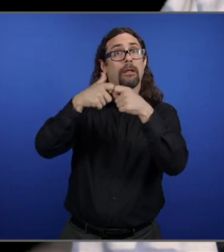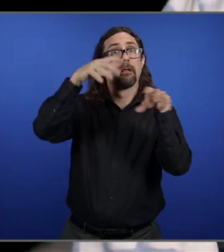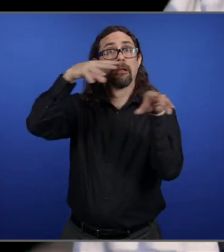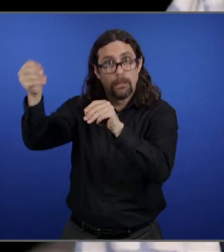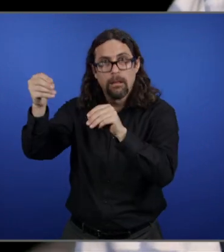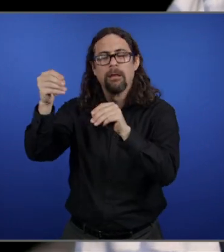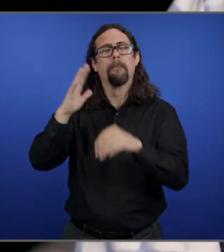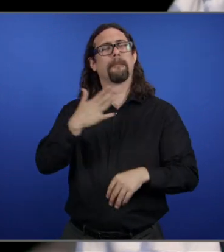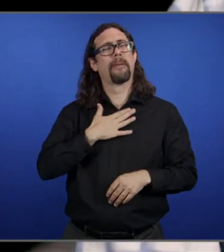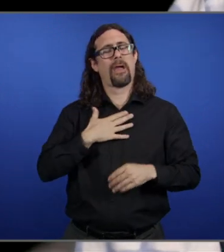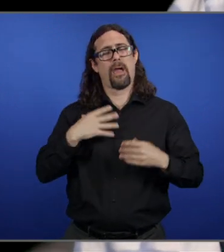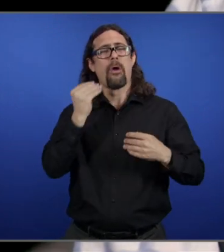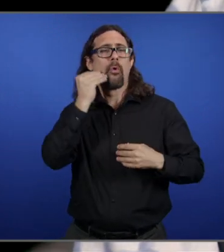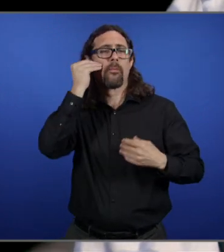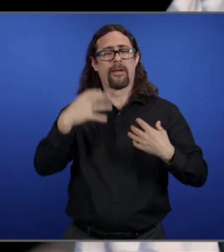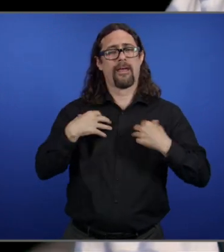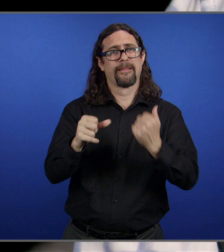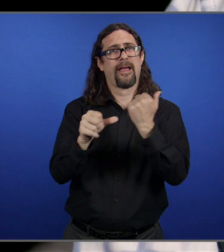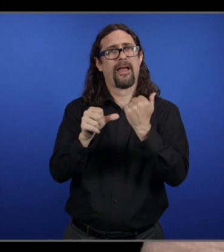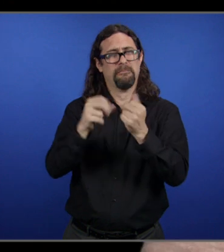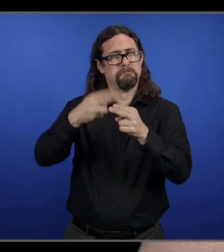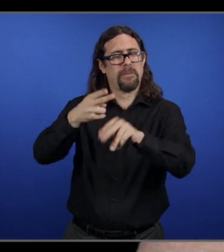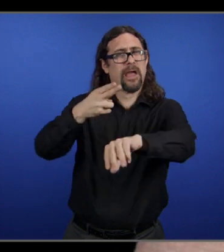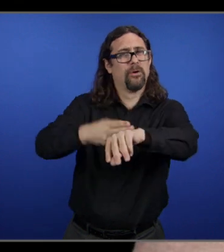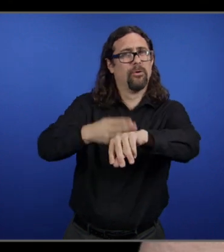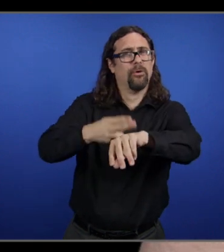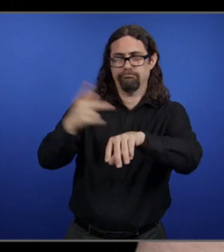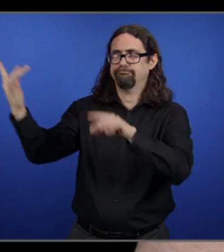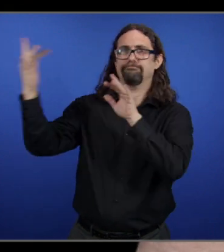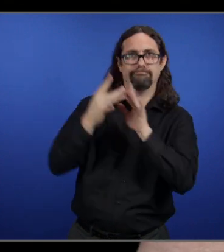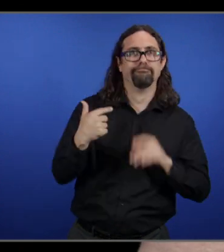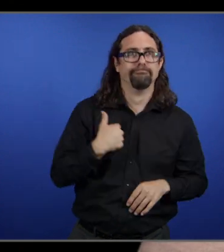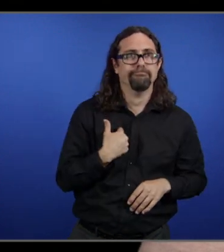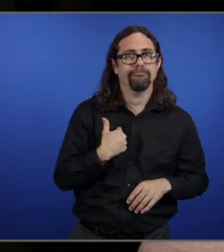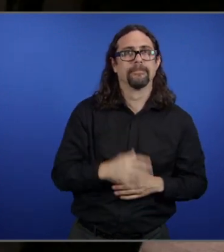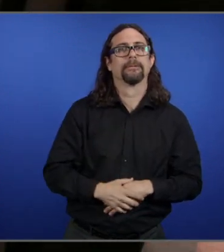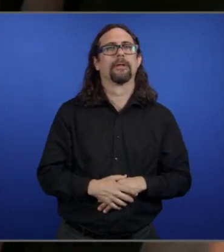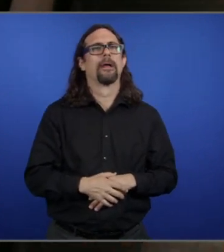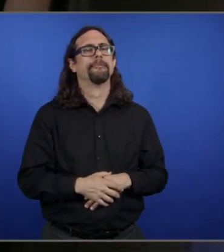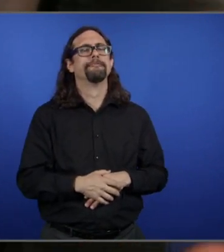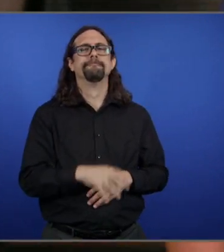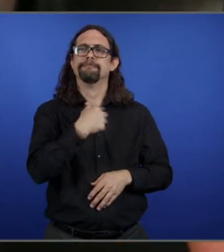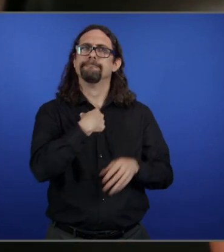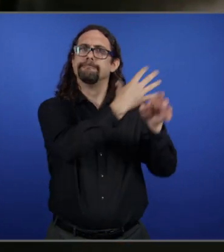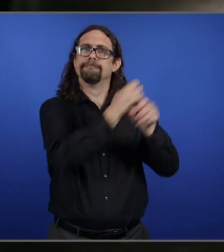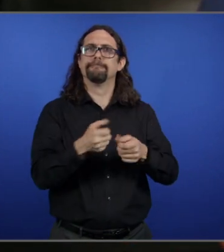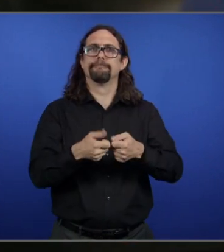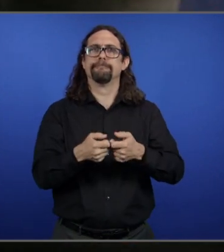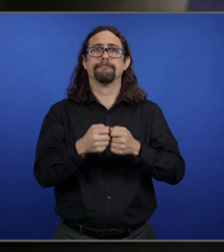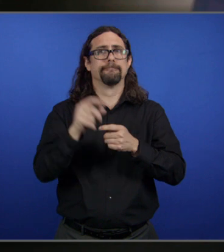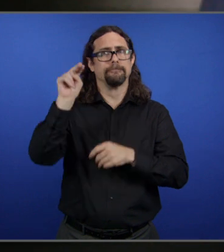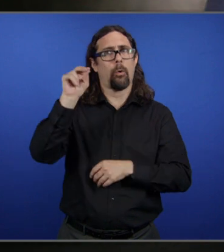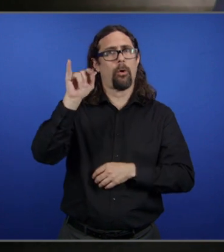out, my home health aide Hector contacted me. I had gotten a text from Notify NYC saying that the power could